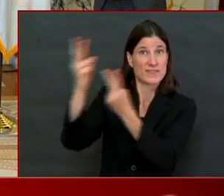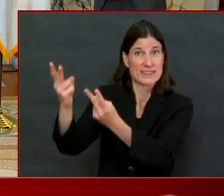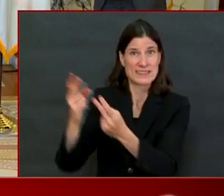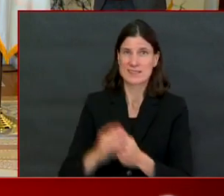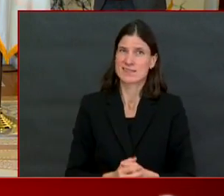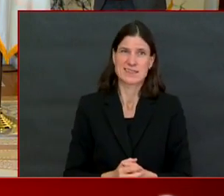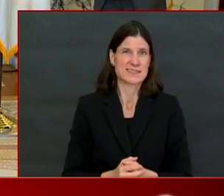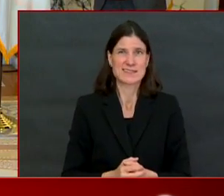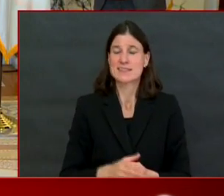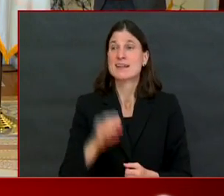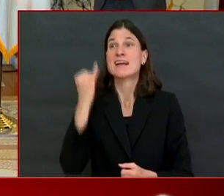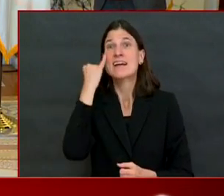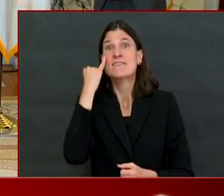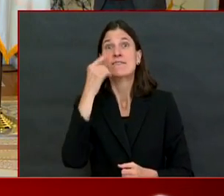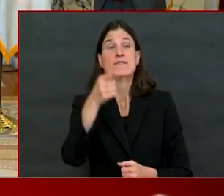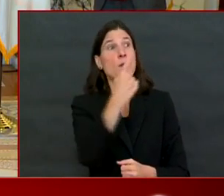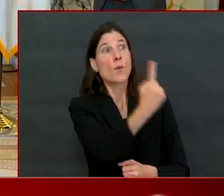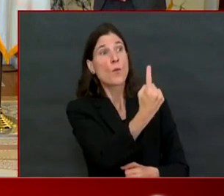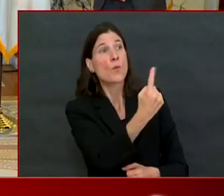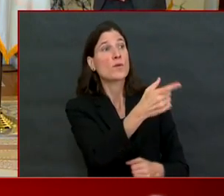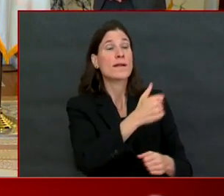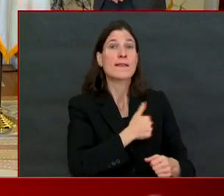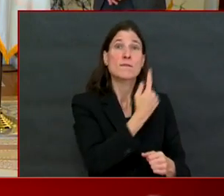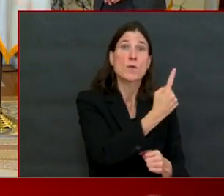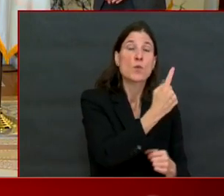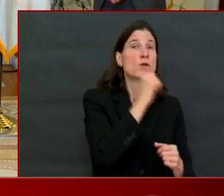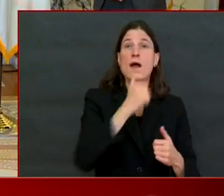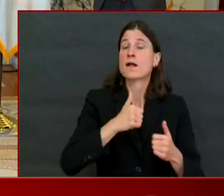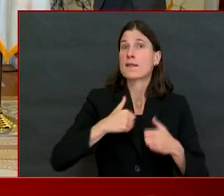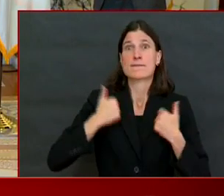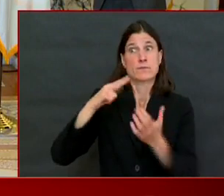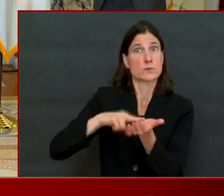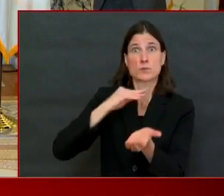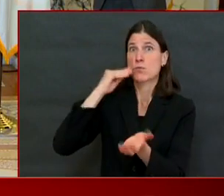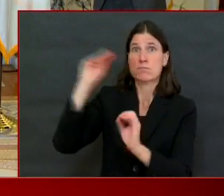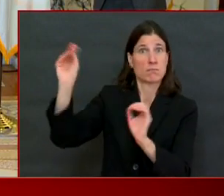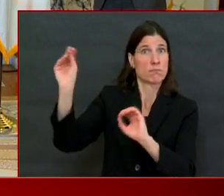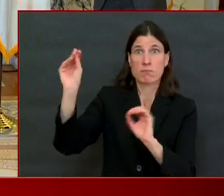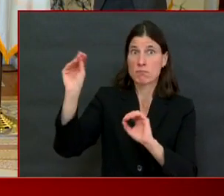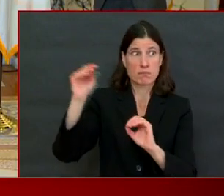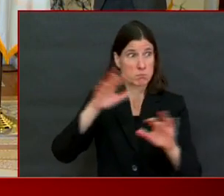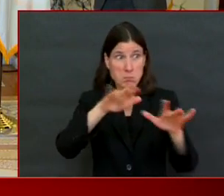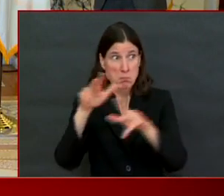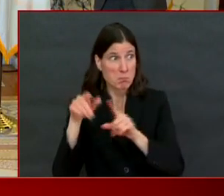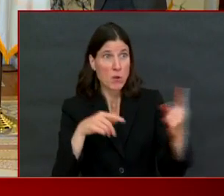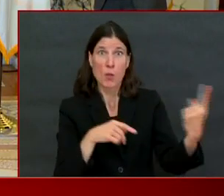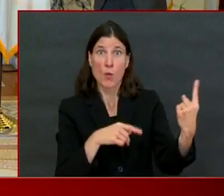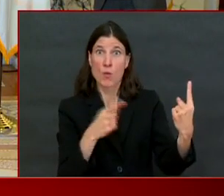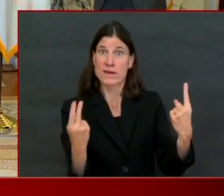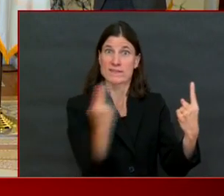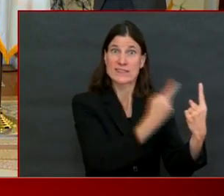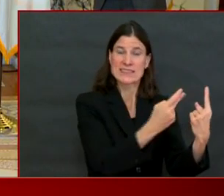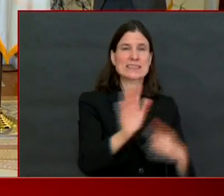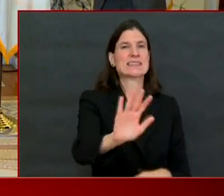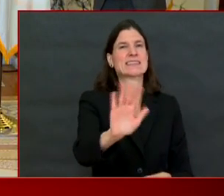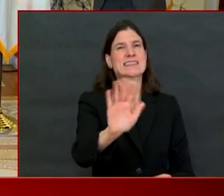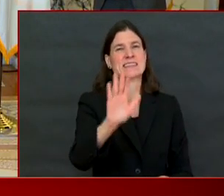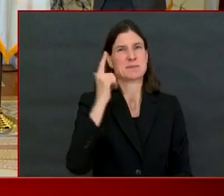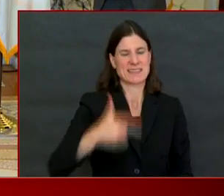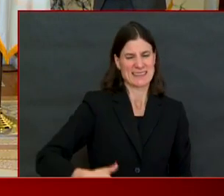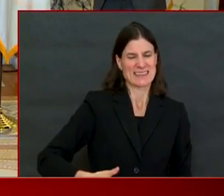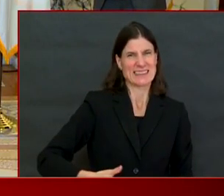visit this weekend as well. When in doubt, stay home and pick up the phone. This is